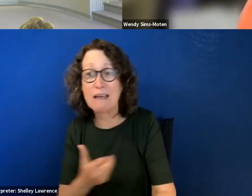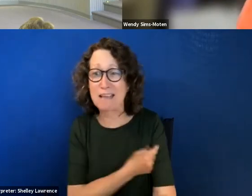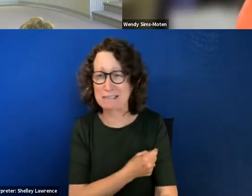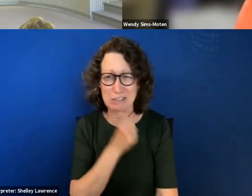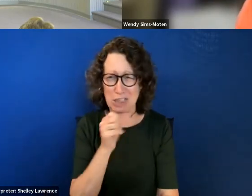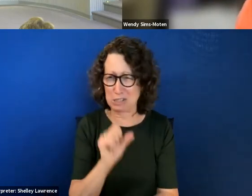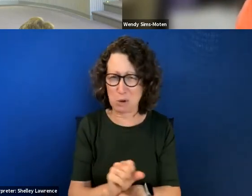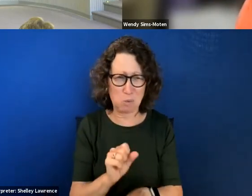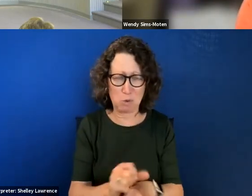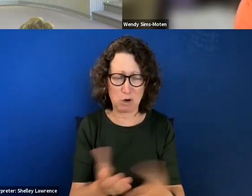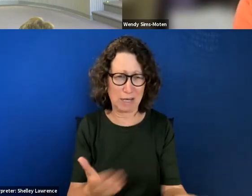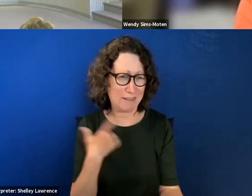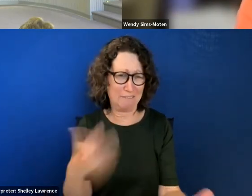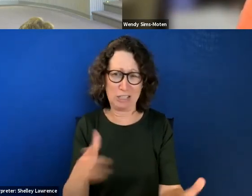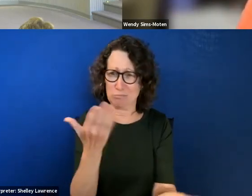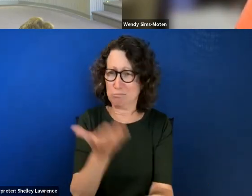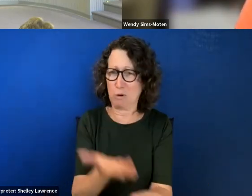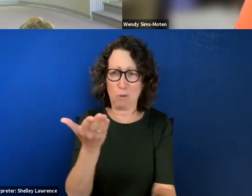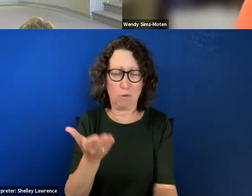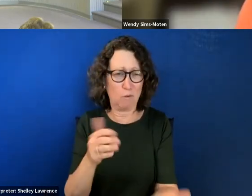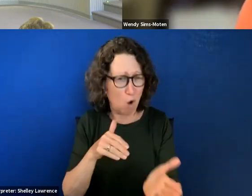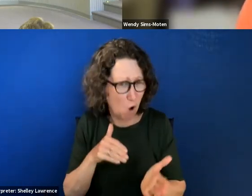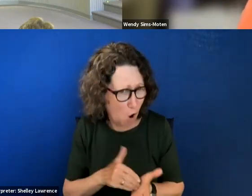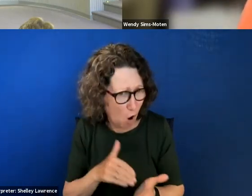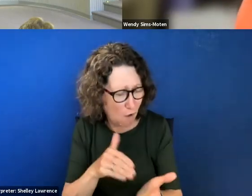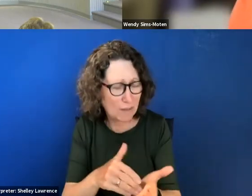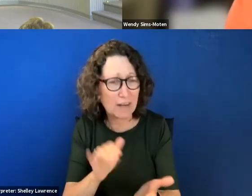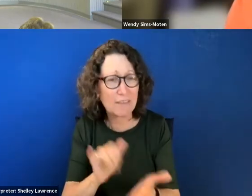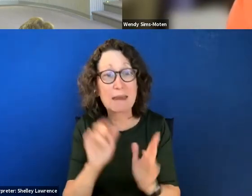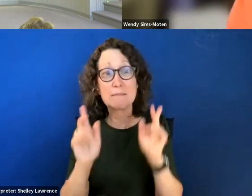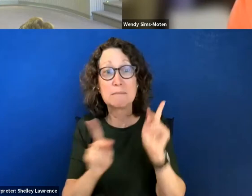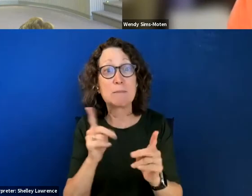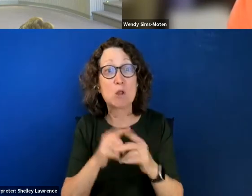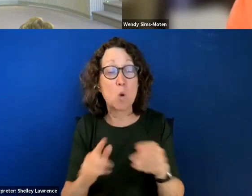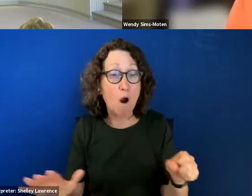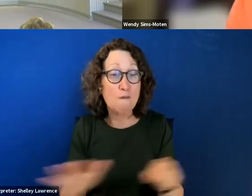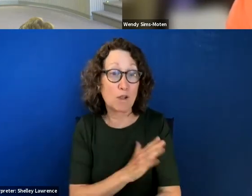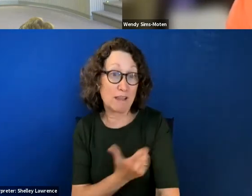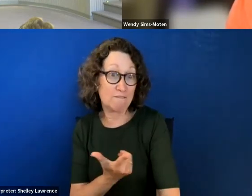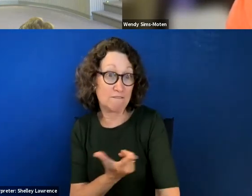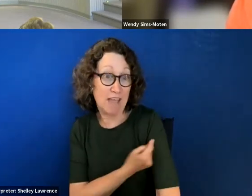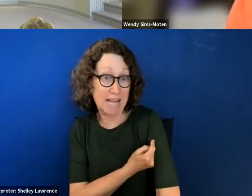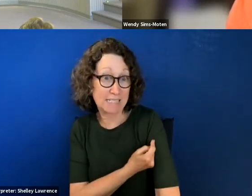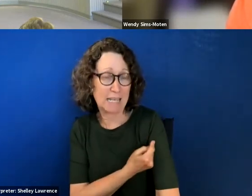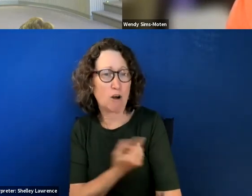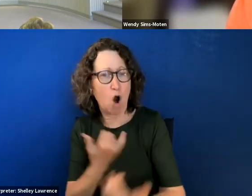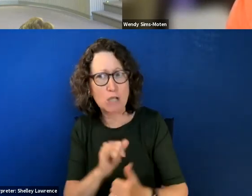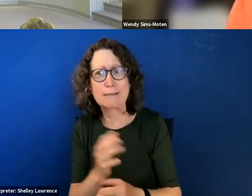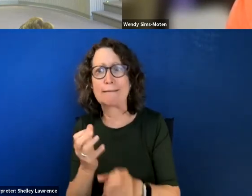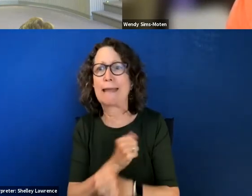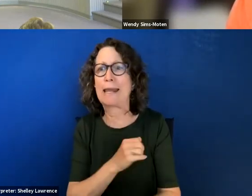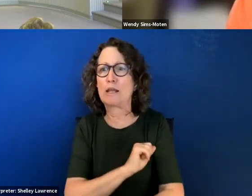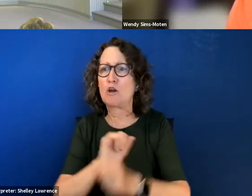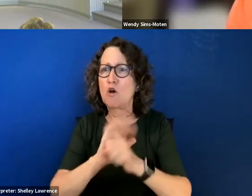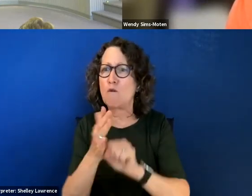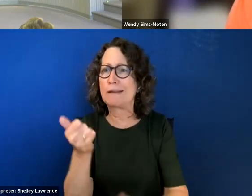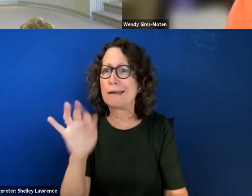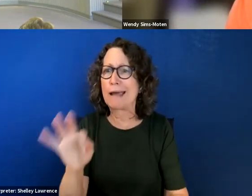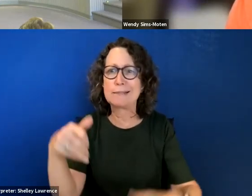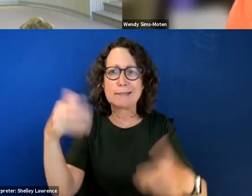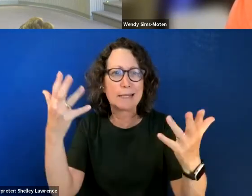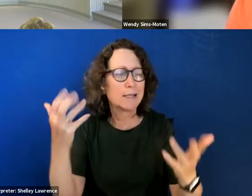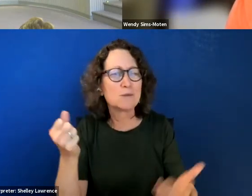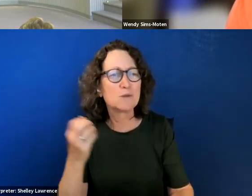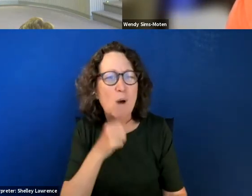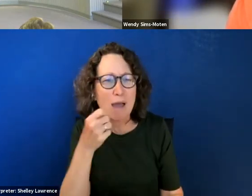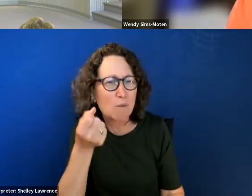work. It's been proven quite often that people that are fully vaccinated are getting COVID-19. So I